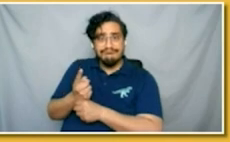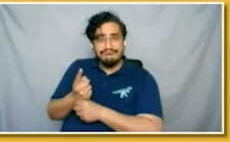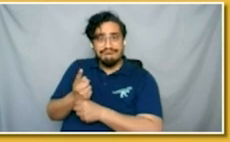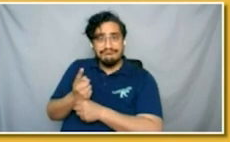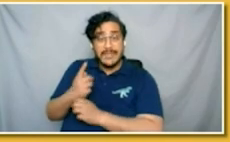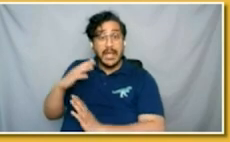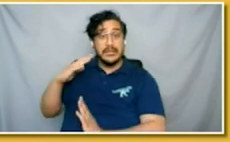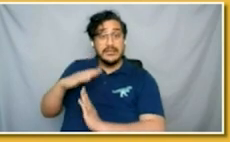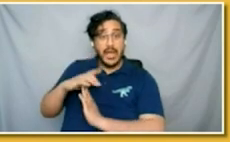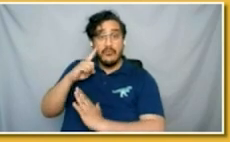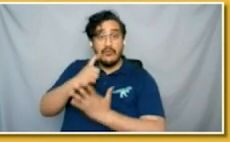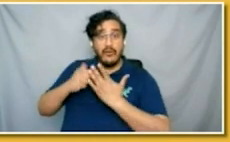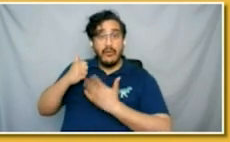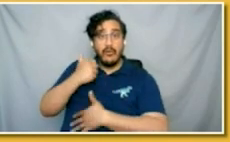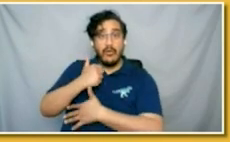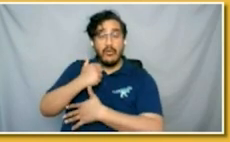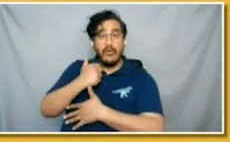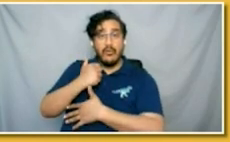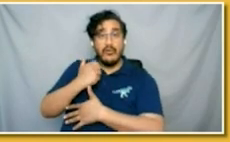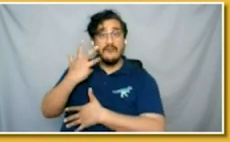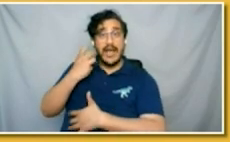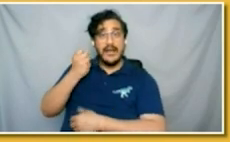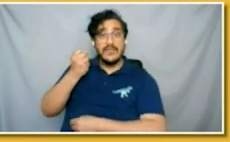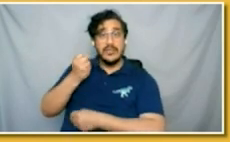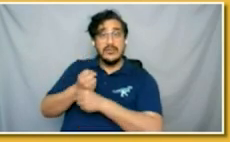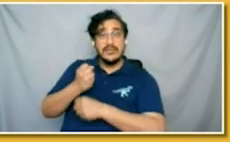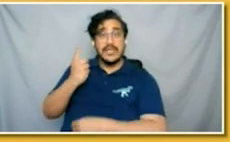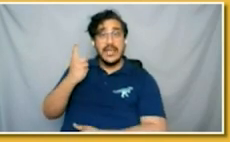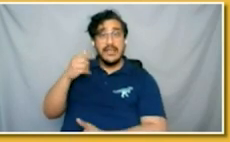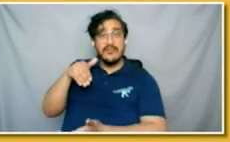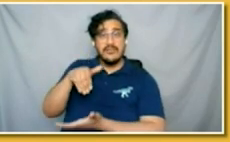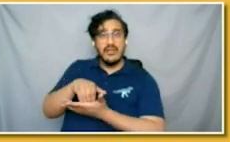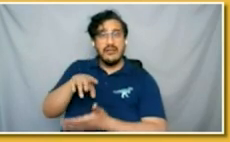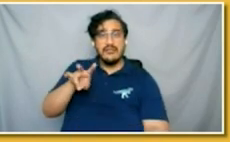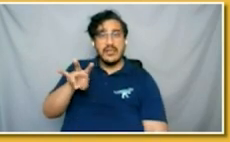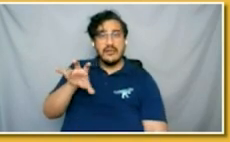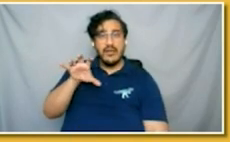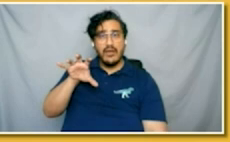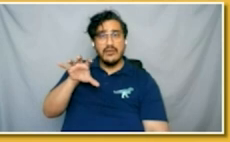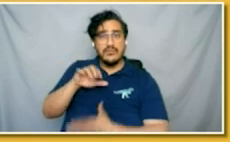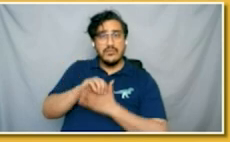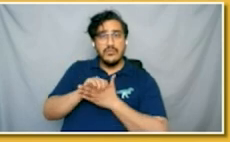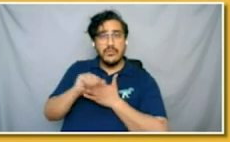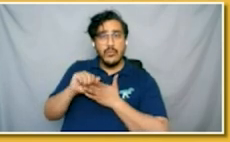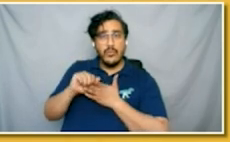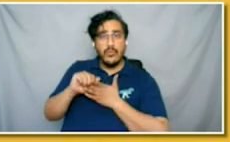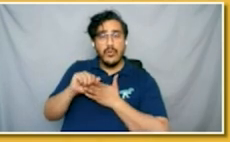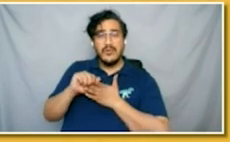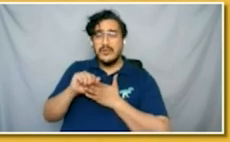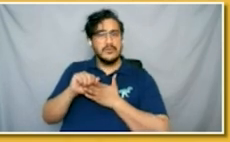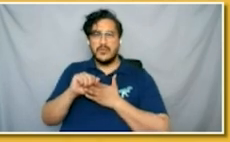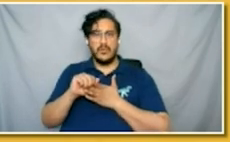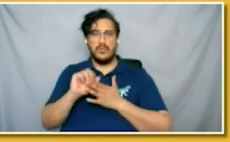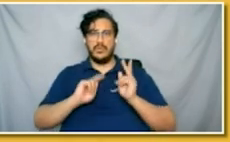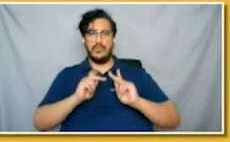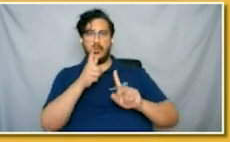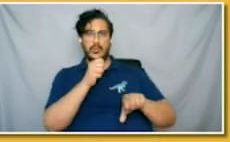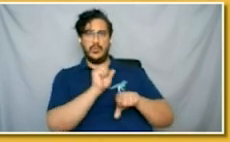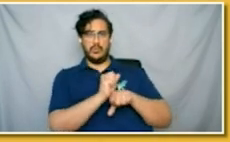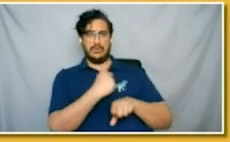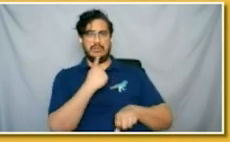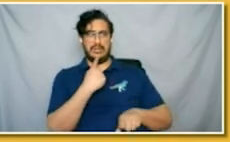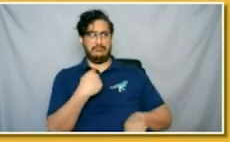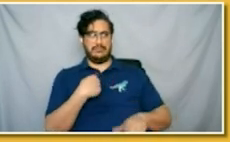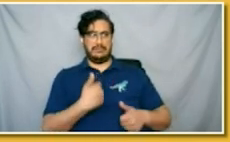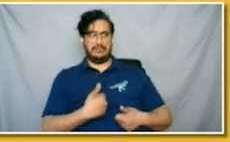make $11,700. So the postal workers said, hey, I'm living in New York City and the cost of living is